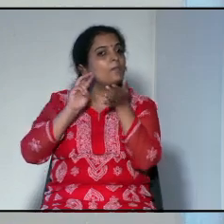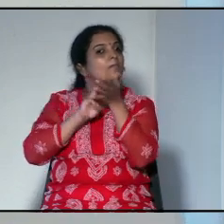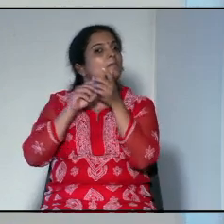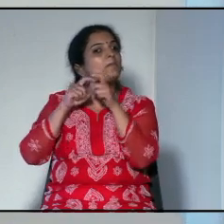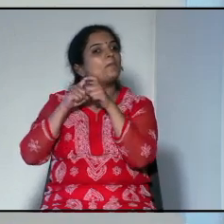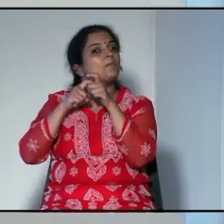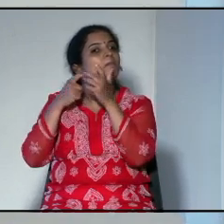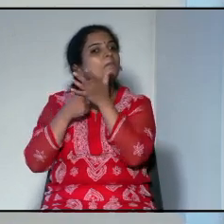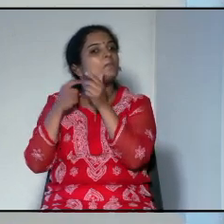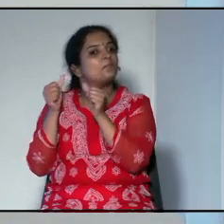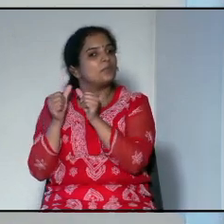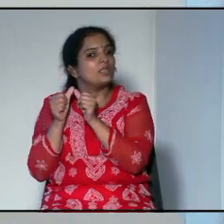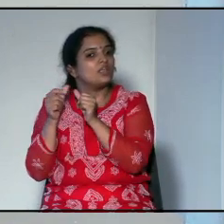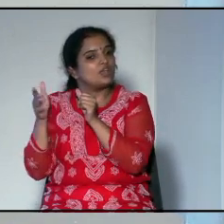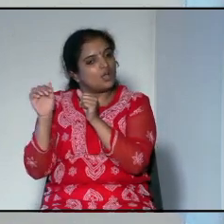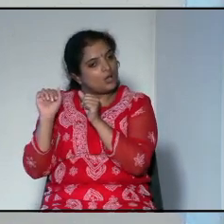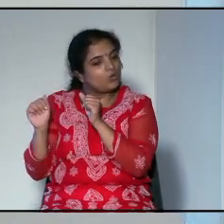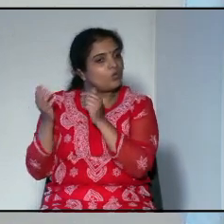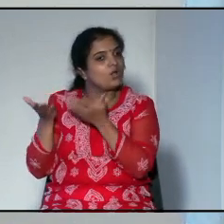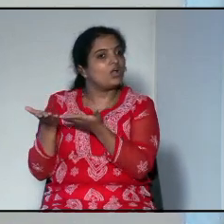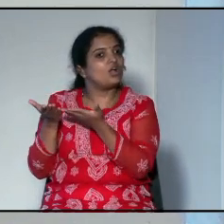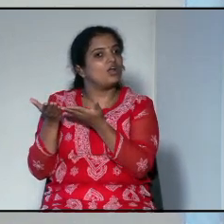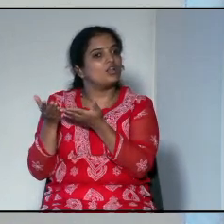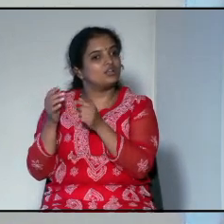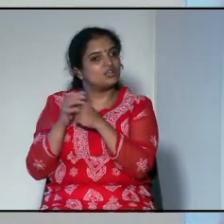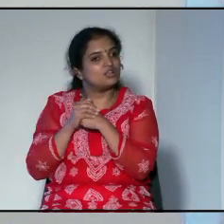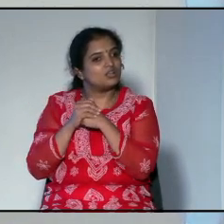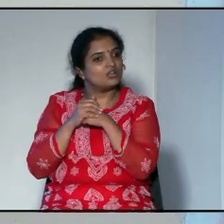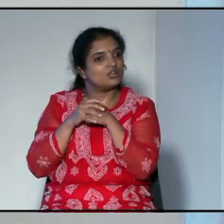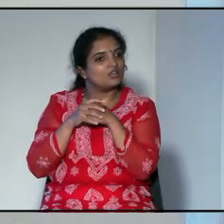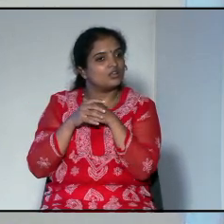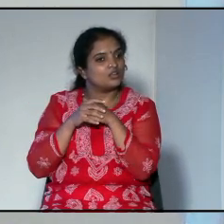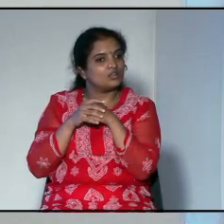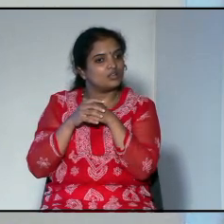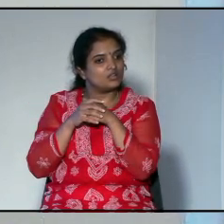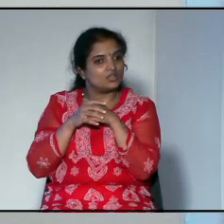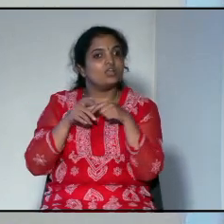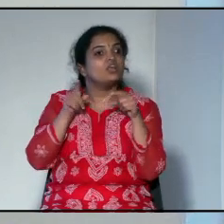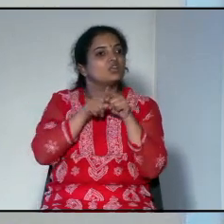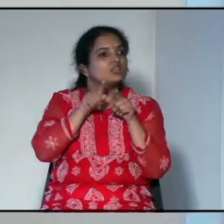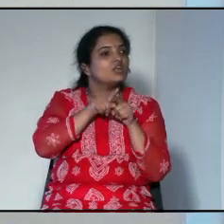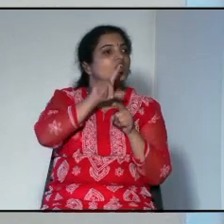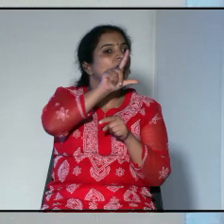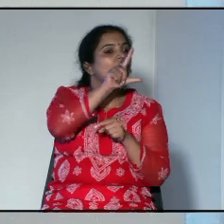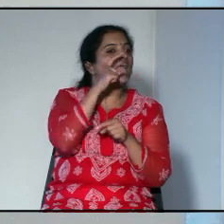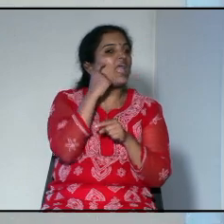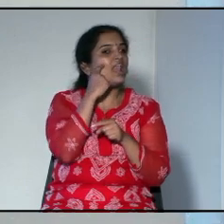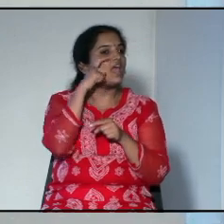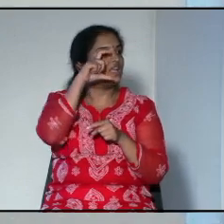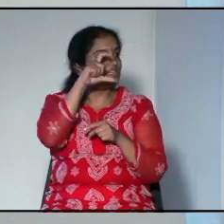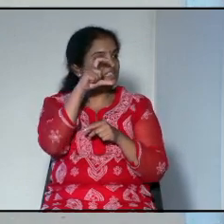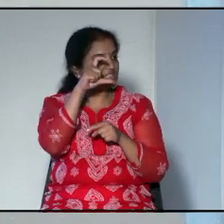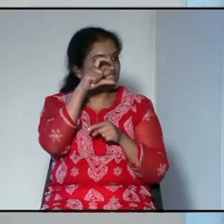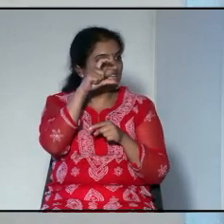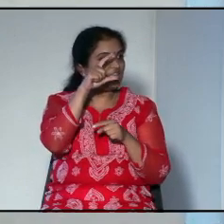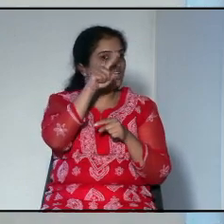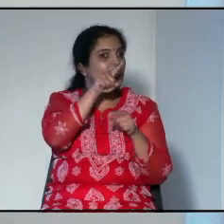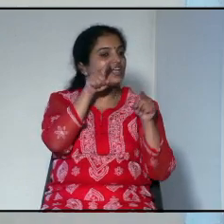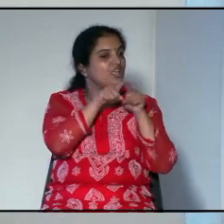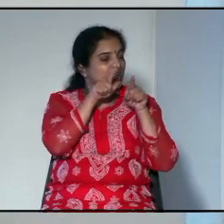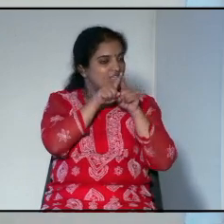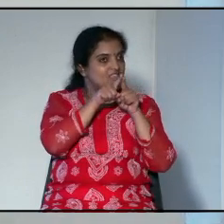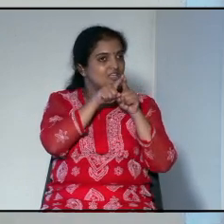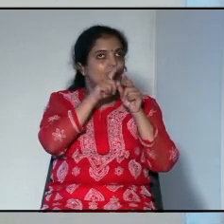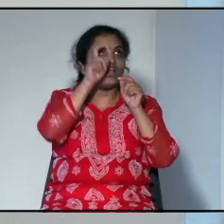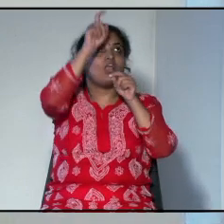bird she made. These have disappeared. But the hanging bird is there at the LIC complex. Well, now you can tell me much more now,